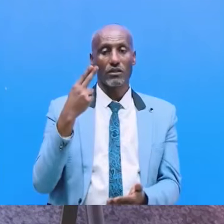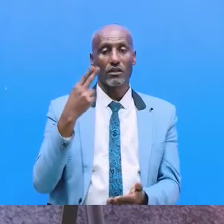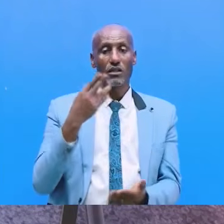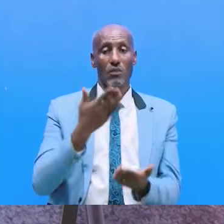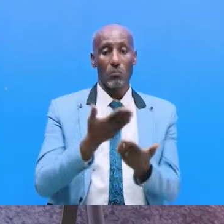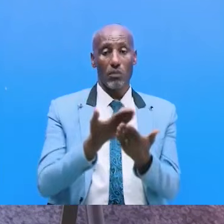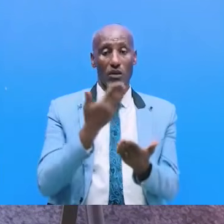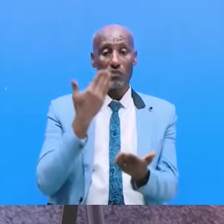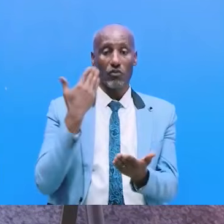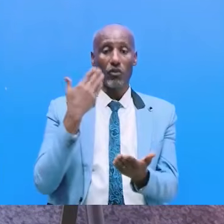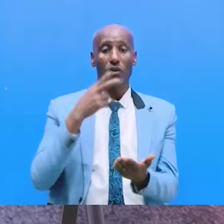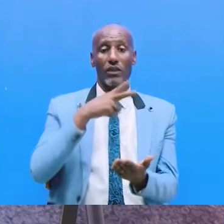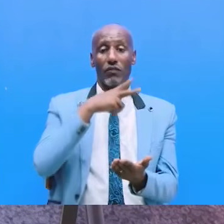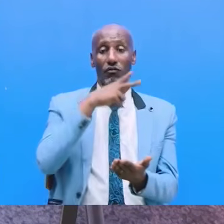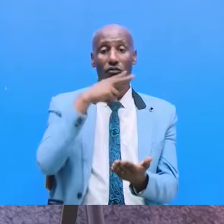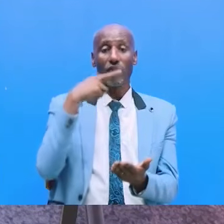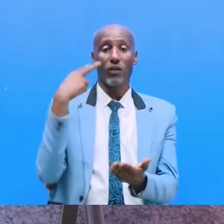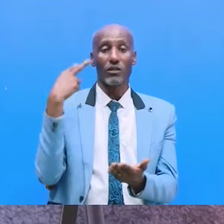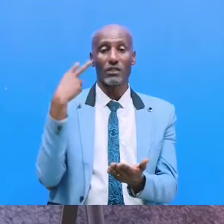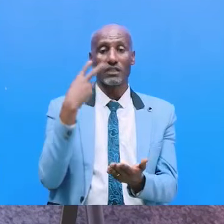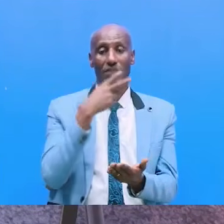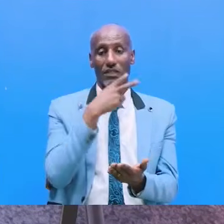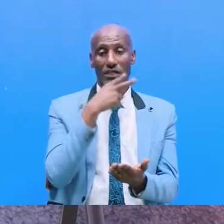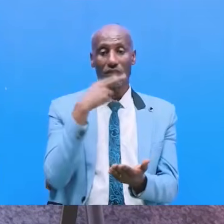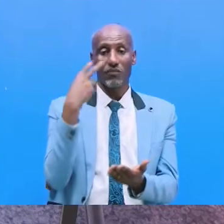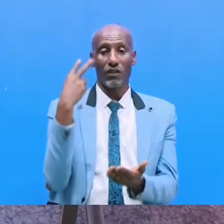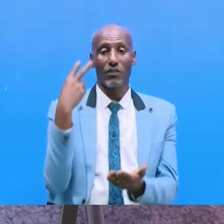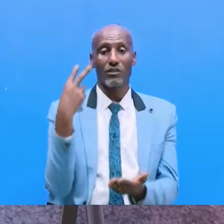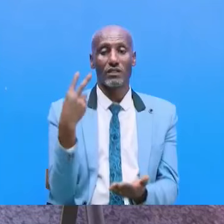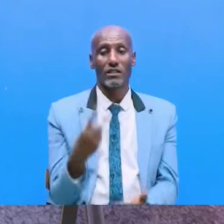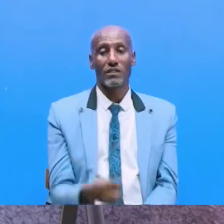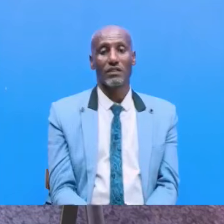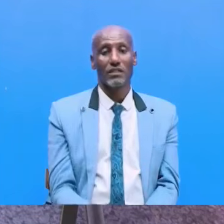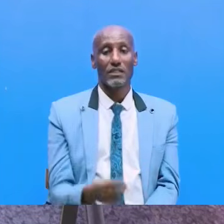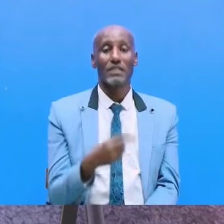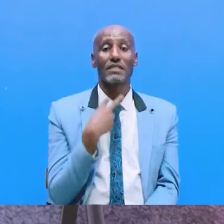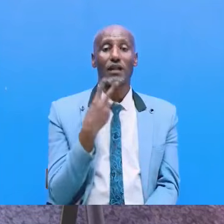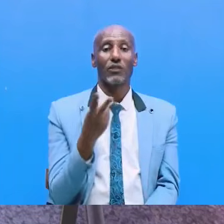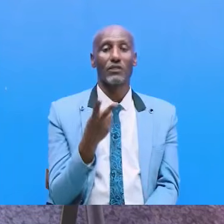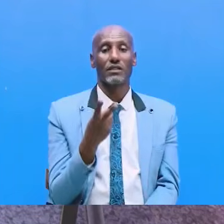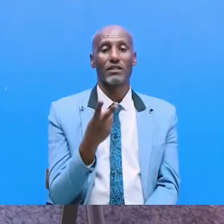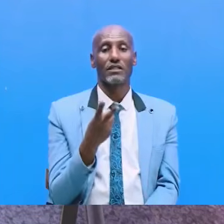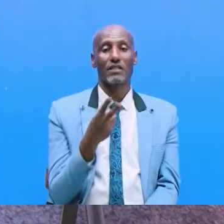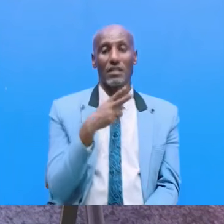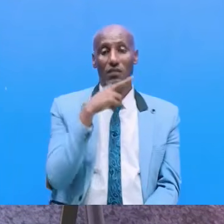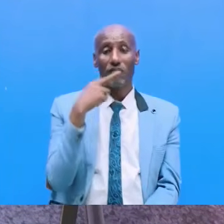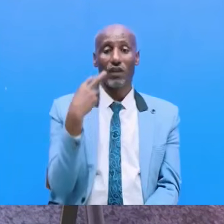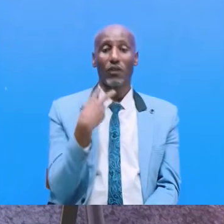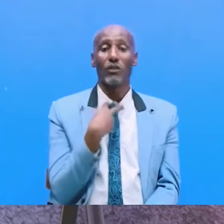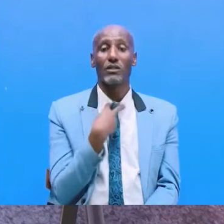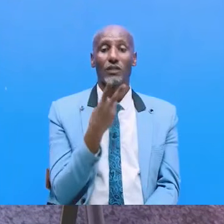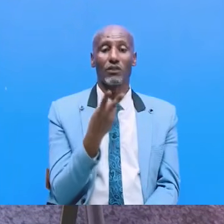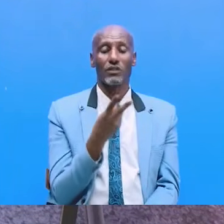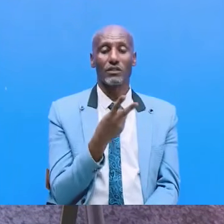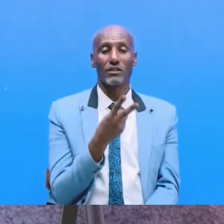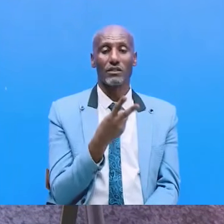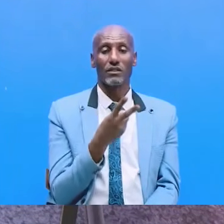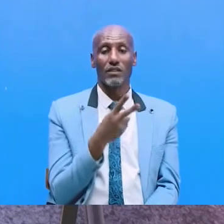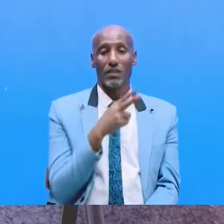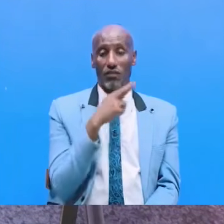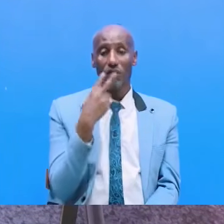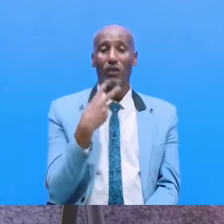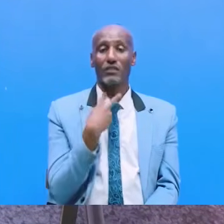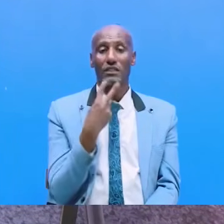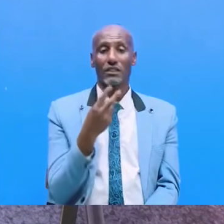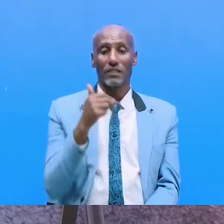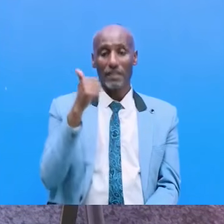before the letter which is start with vowel sounds. Vowel sounds. You know vowel